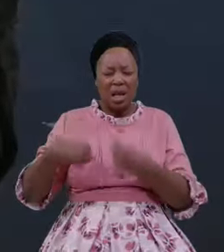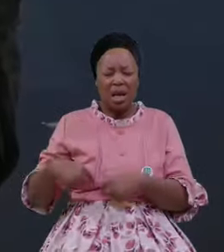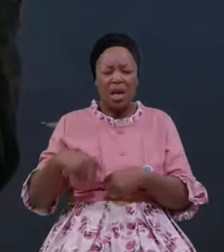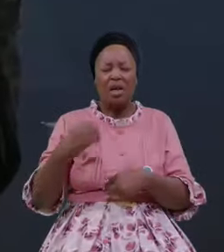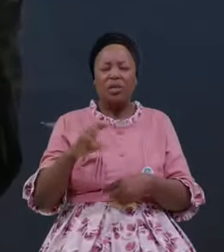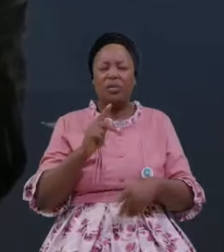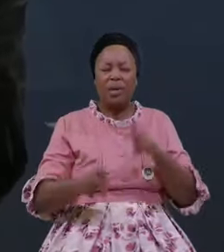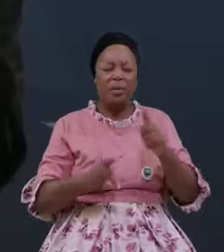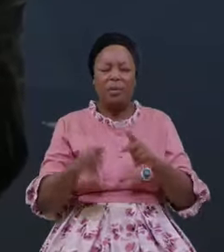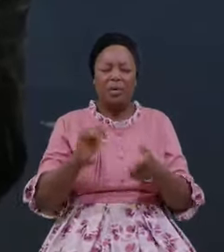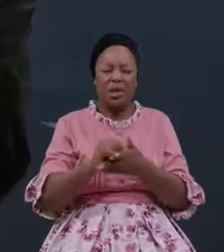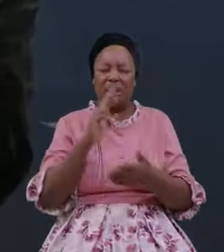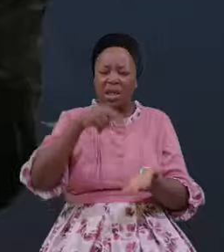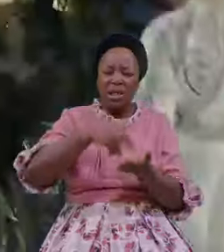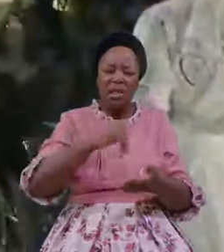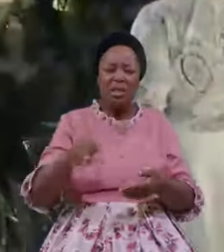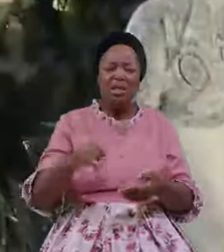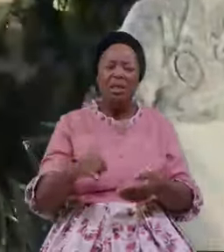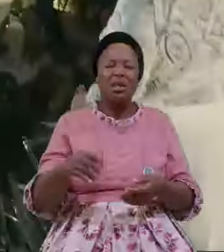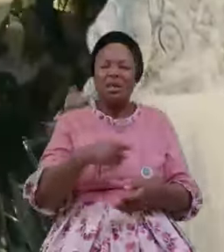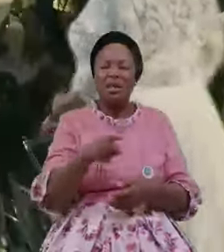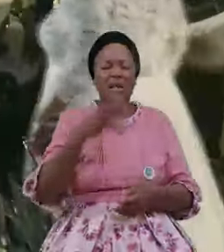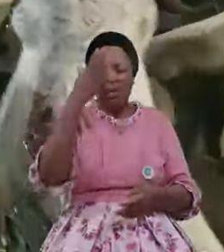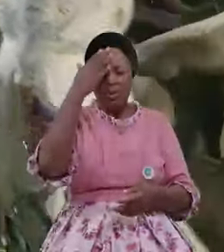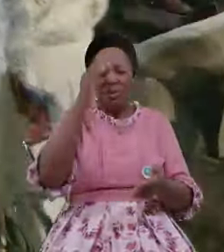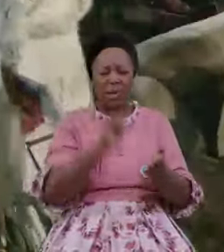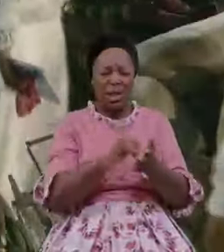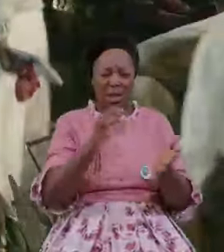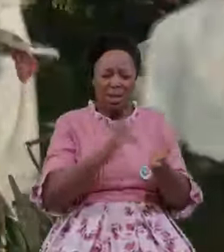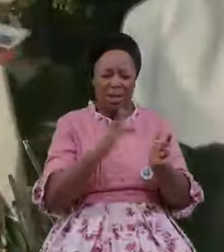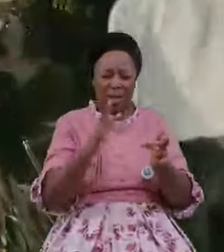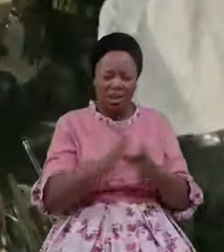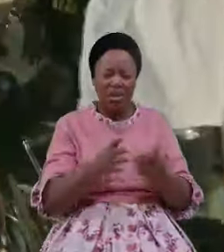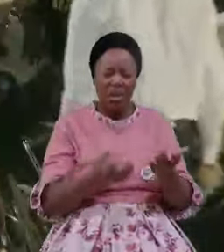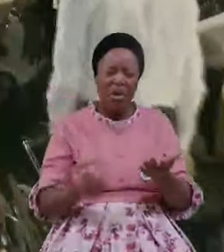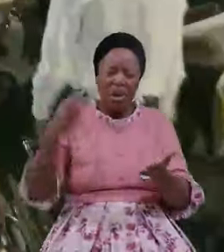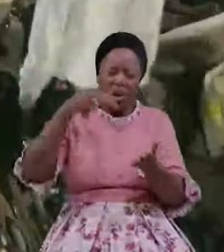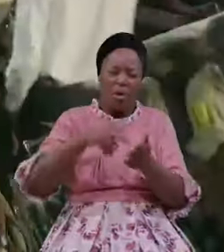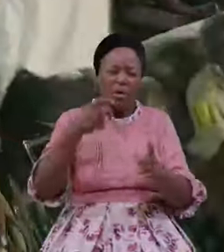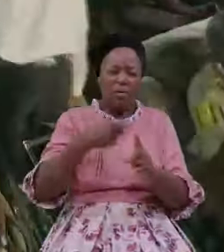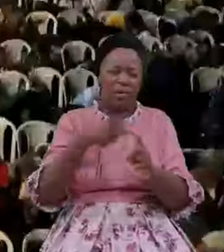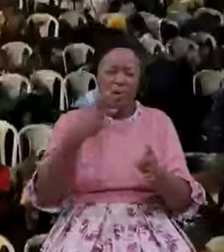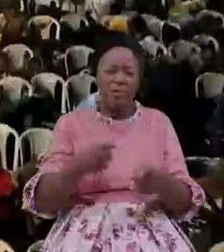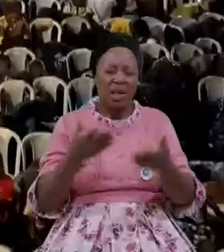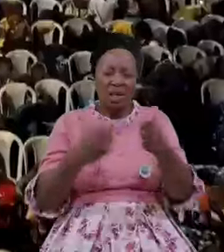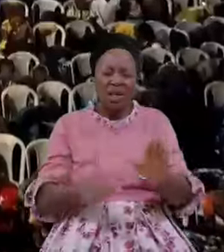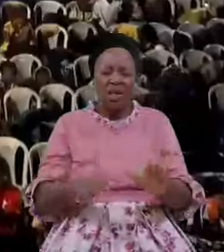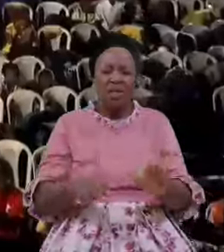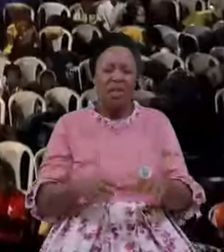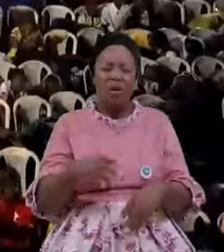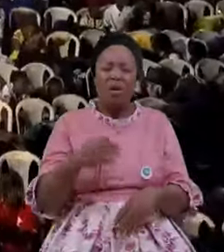are standing. They know that Jesus rose from the dead for a fact. And they